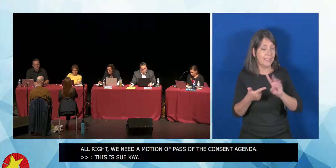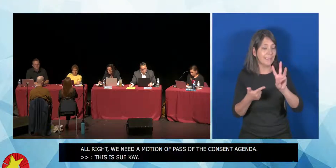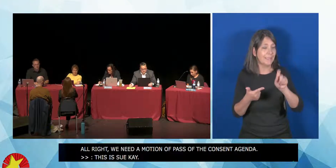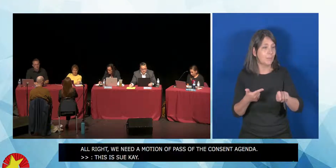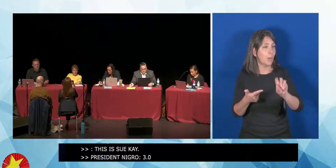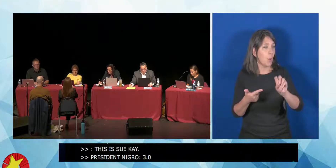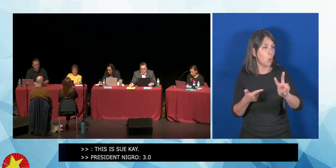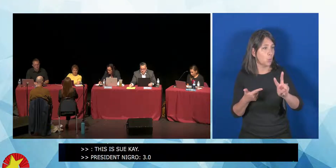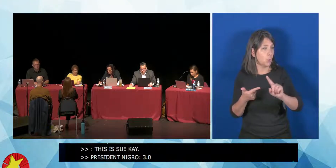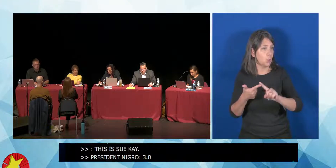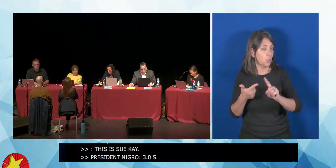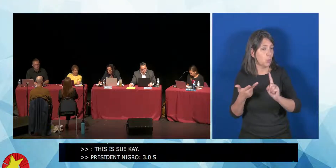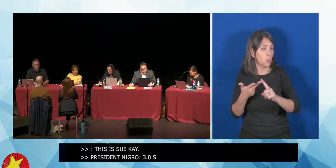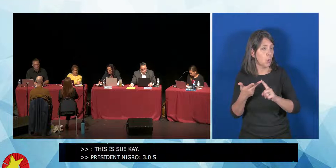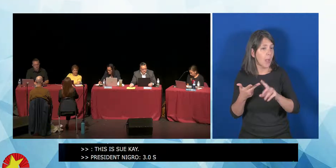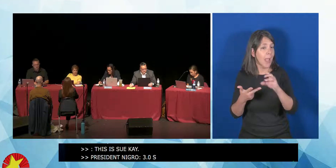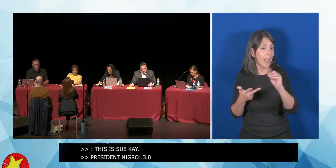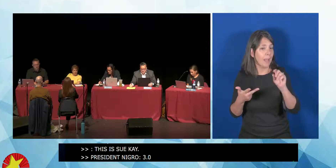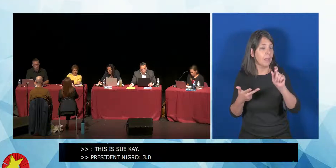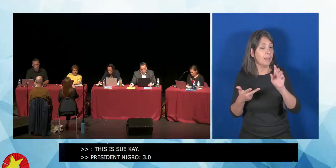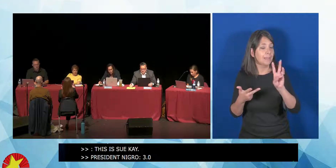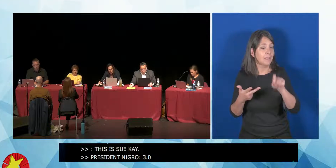602, 03,